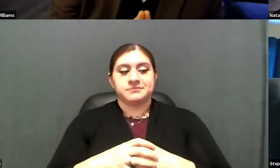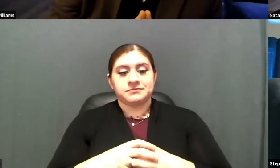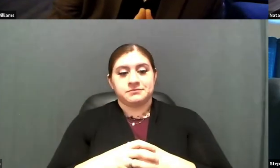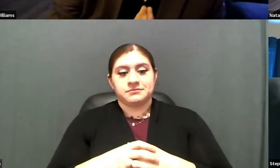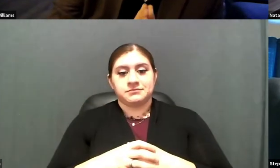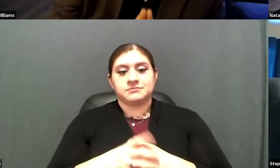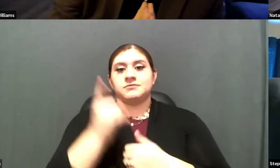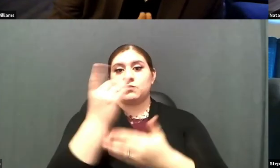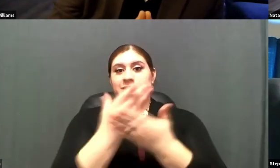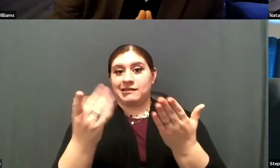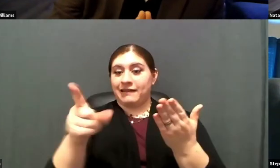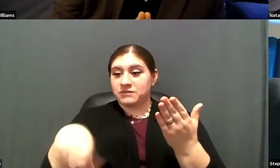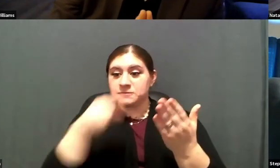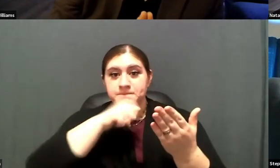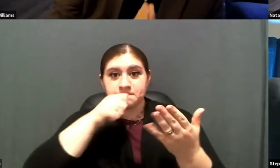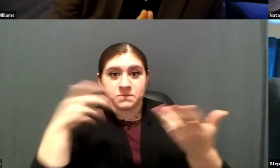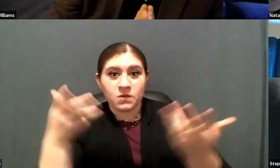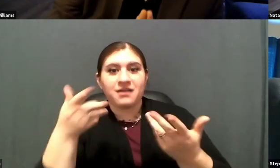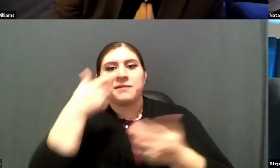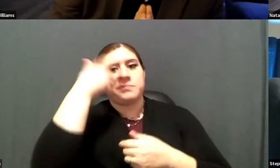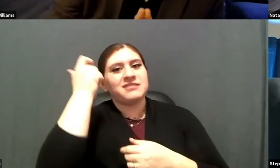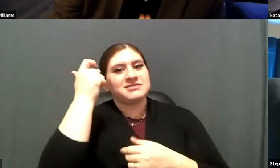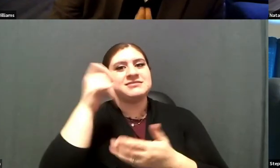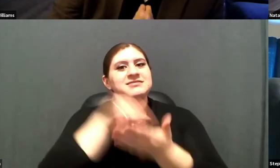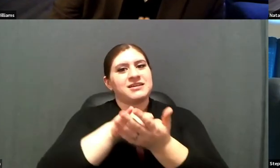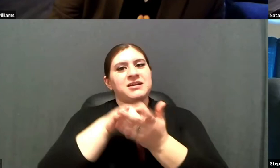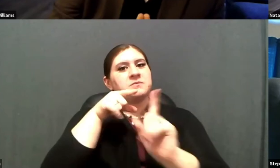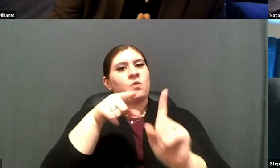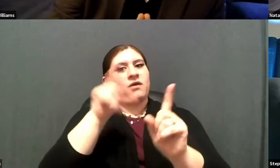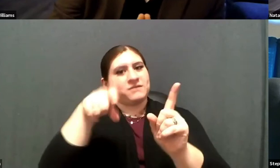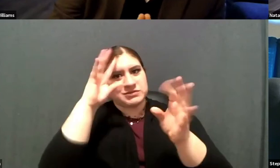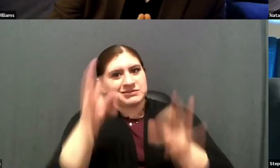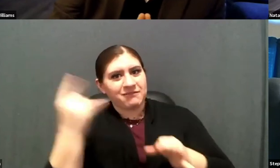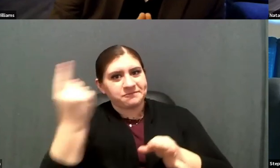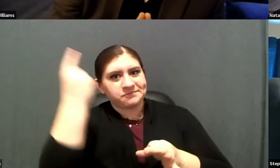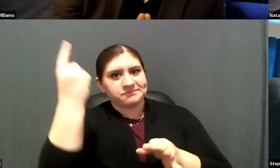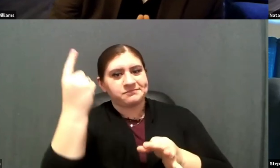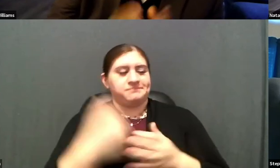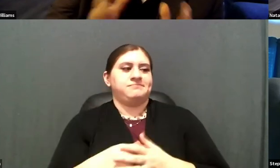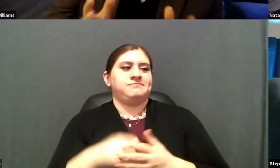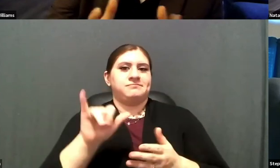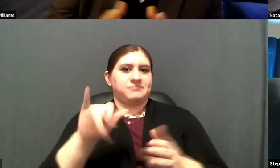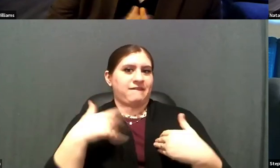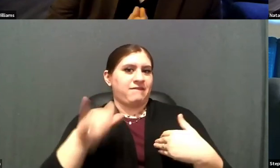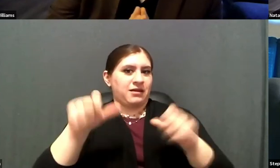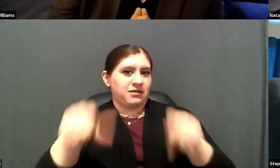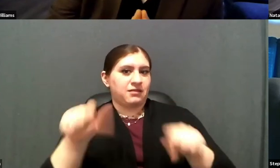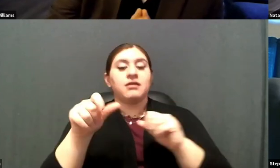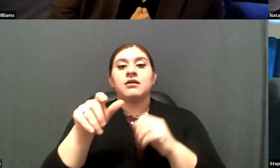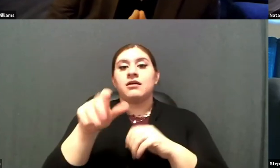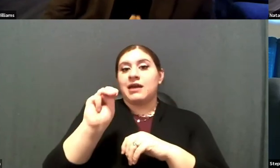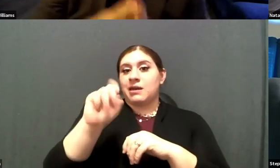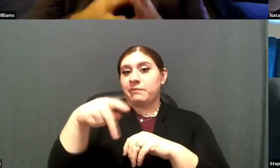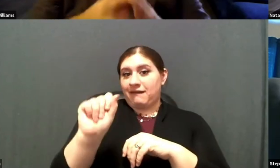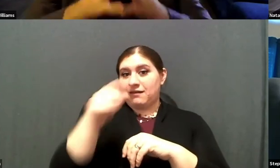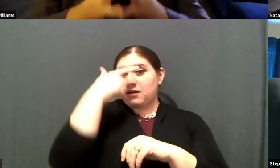one thing that they have to deal with, because it's about being able to make a decision. An MPA,